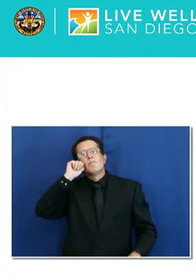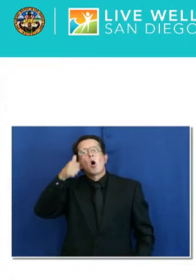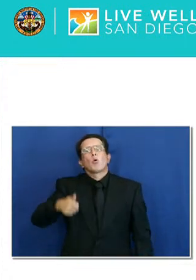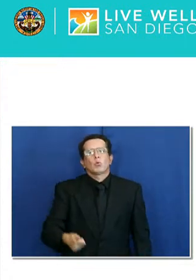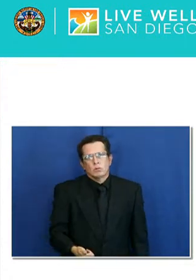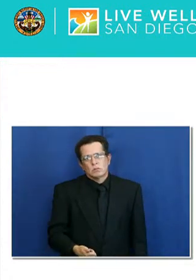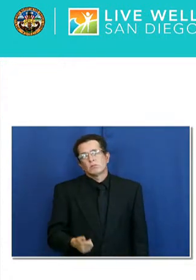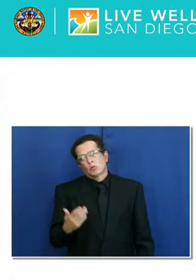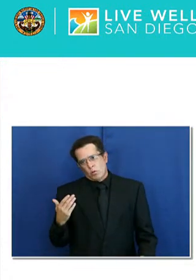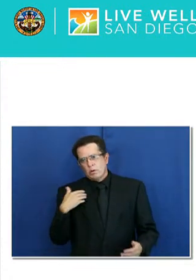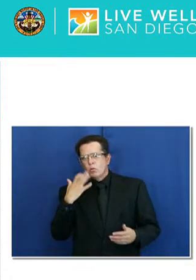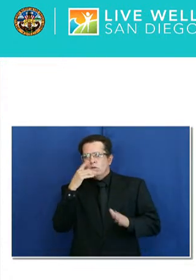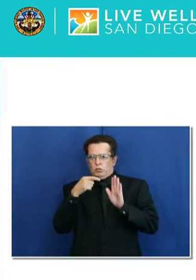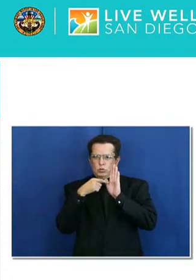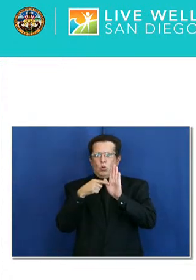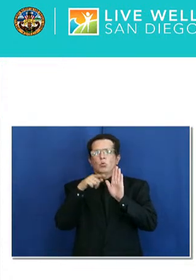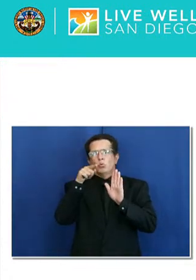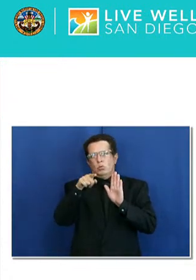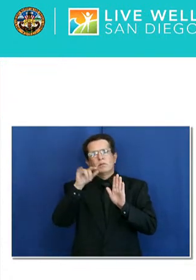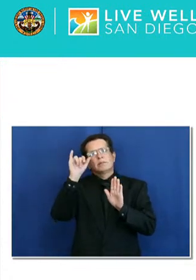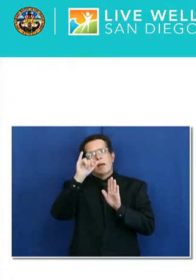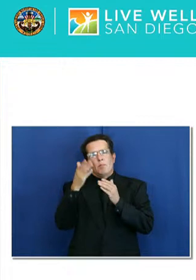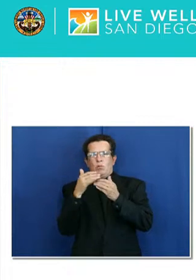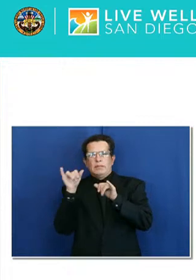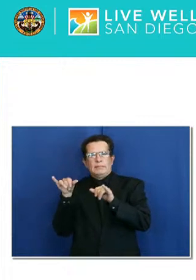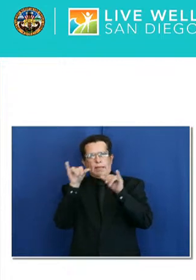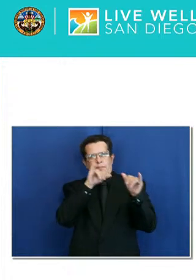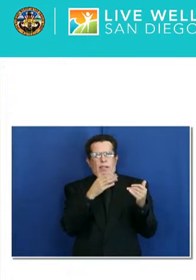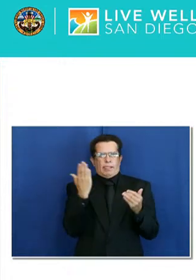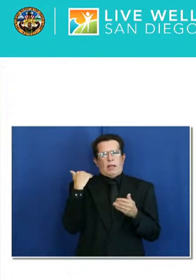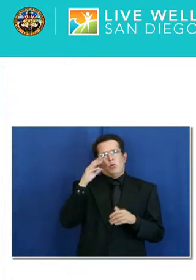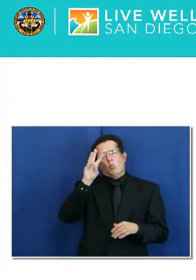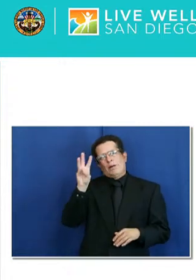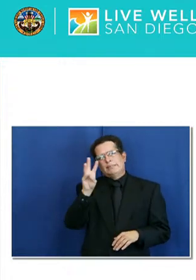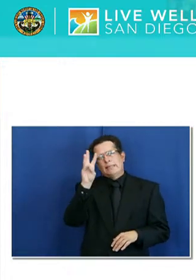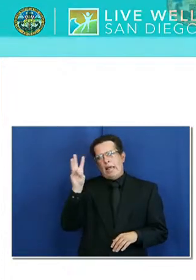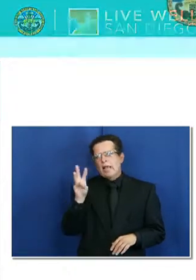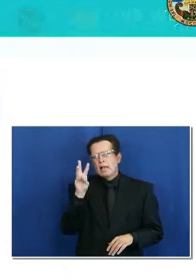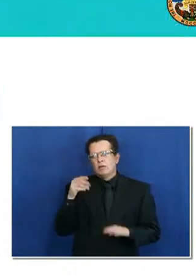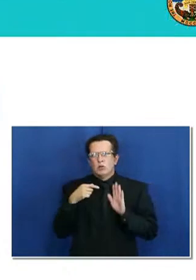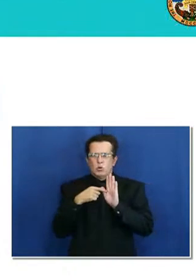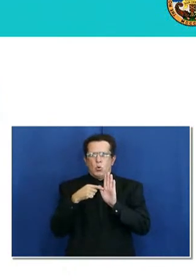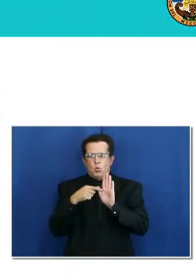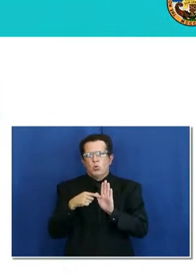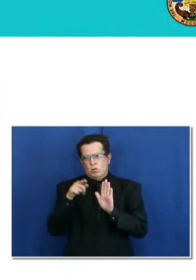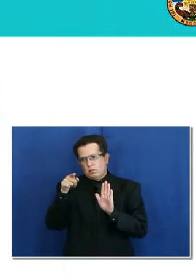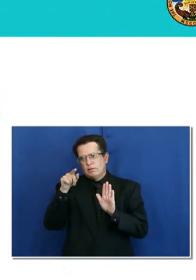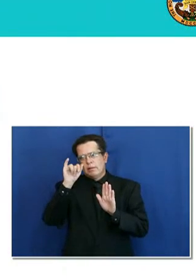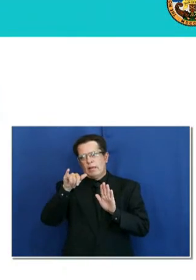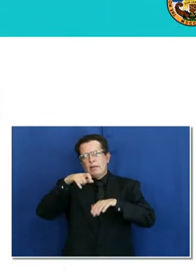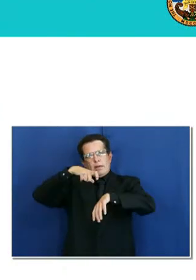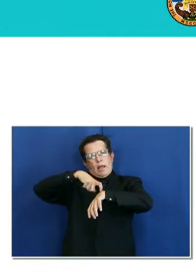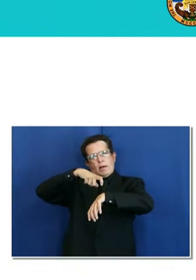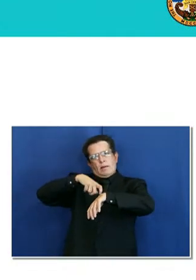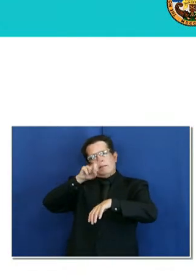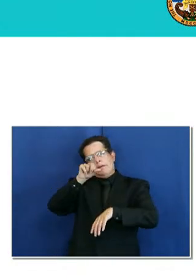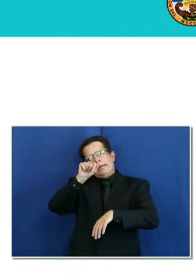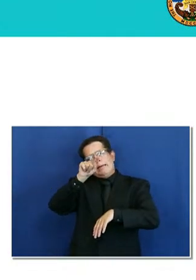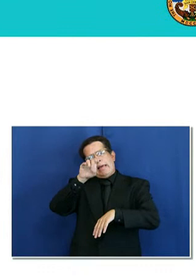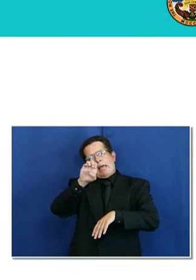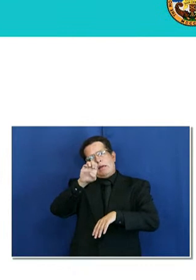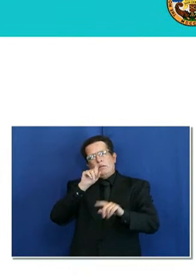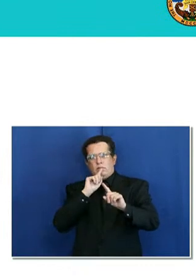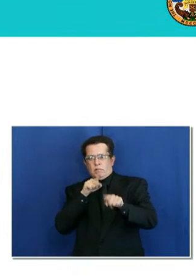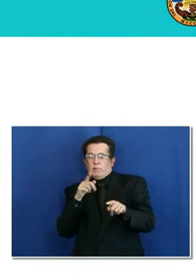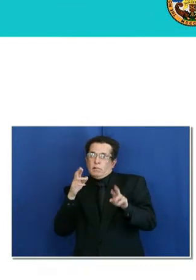a rehash of the slides we showed last Wednesday. Next slide. Yes. So again,